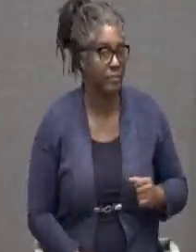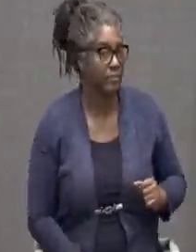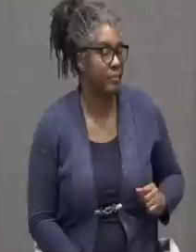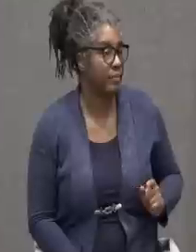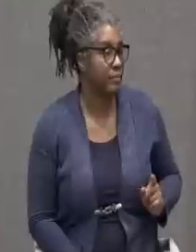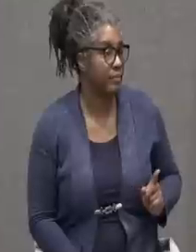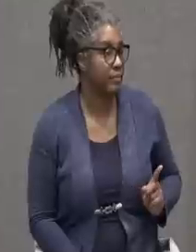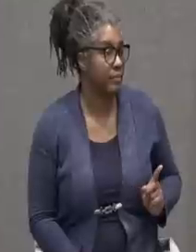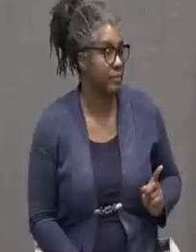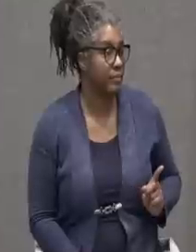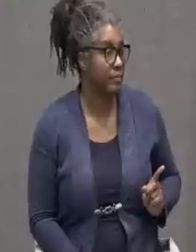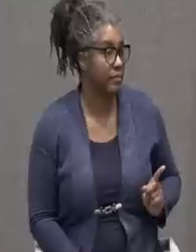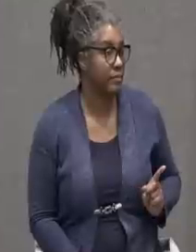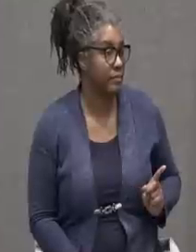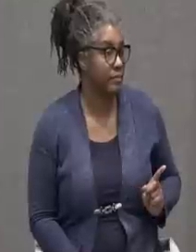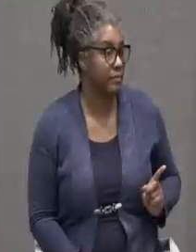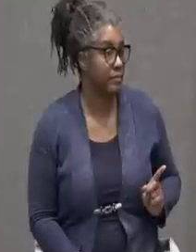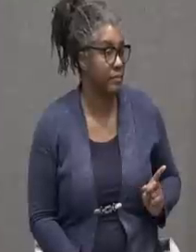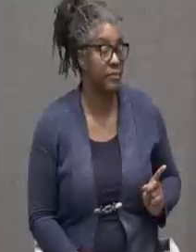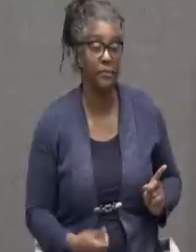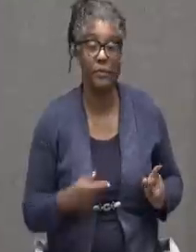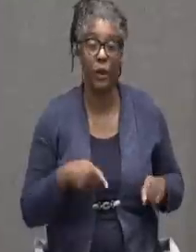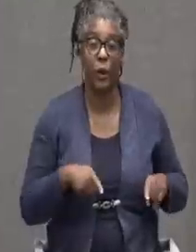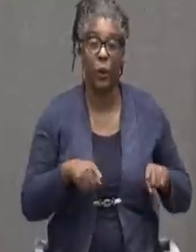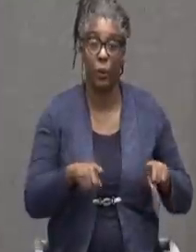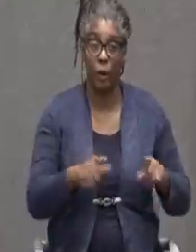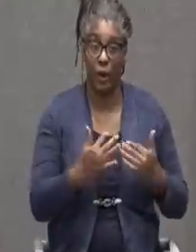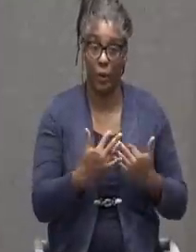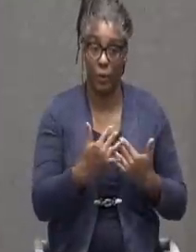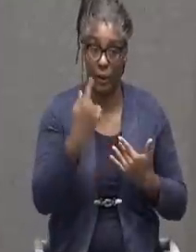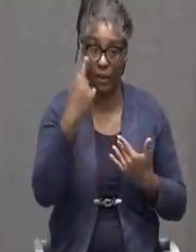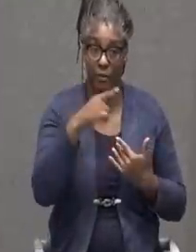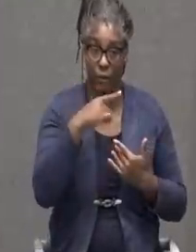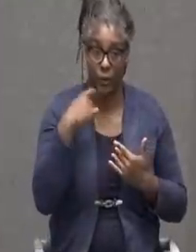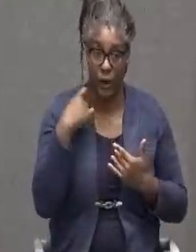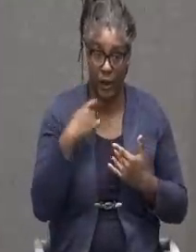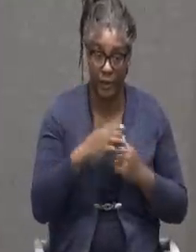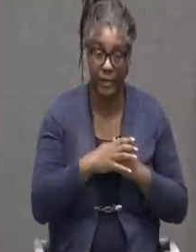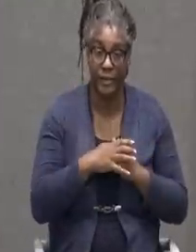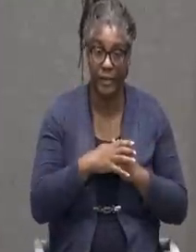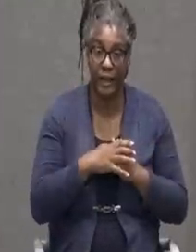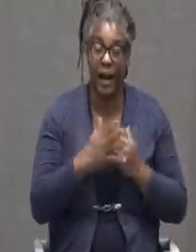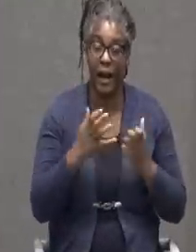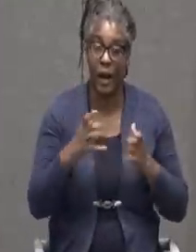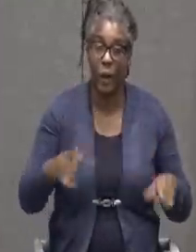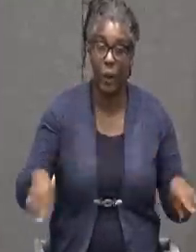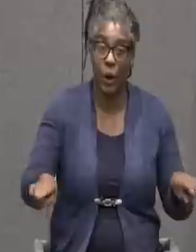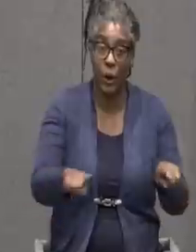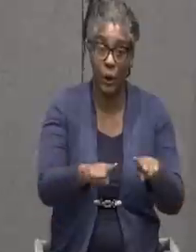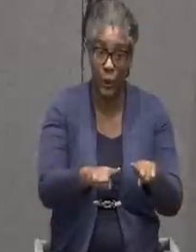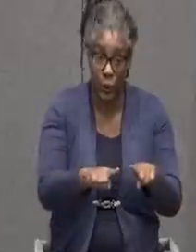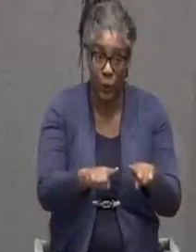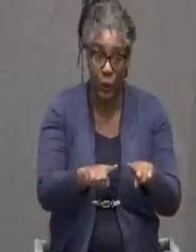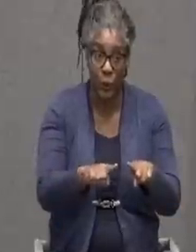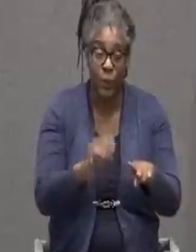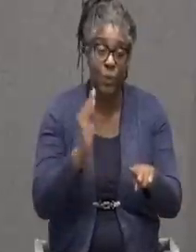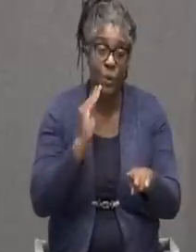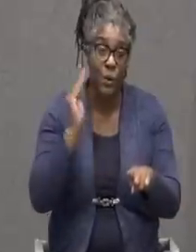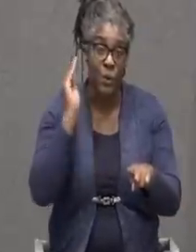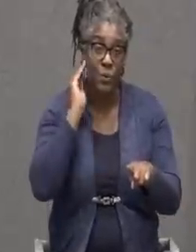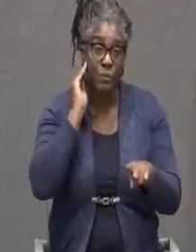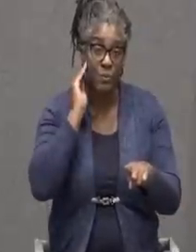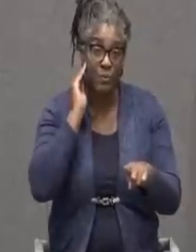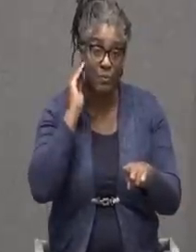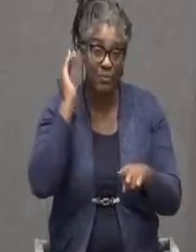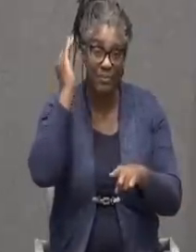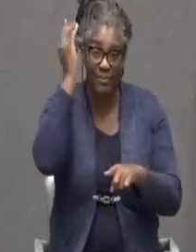Now, while this we're waiting for this to dry, I want you to think about at home what you could build a